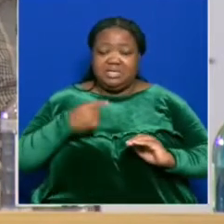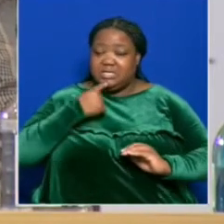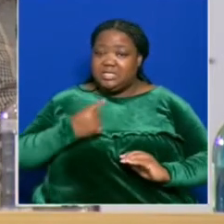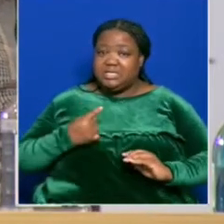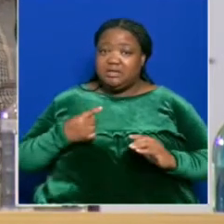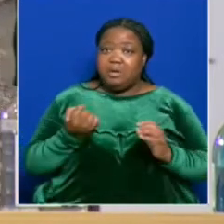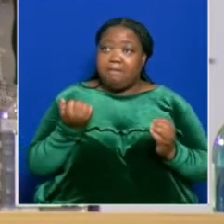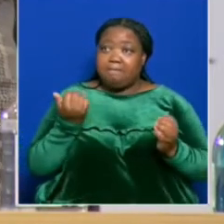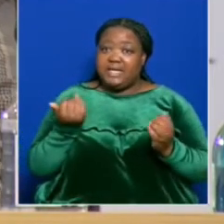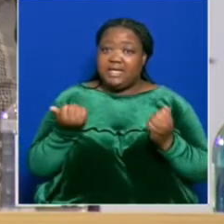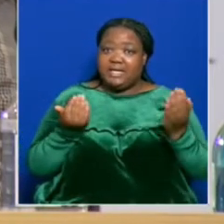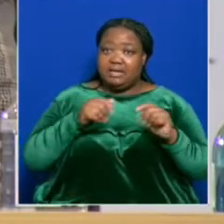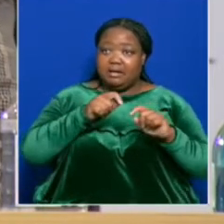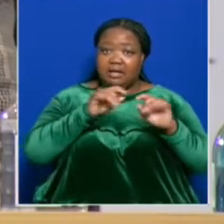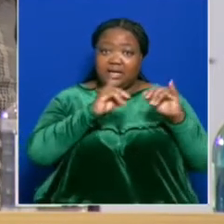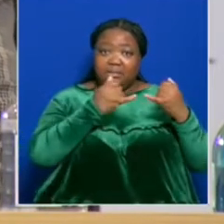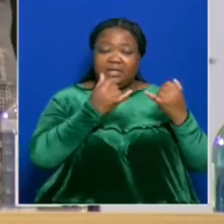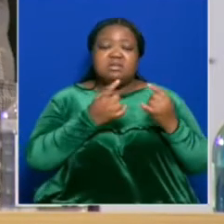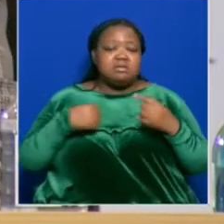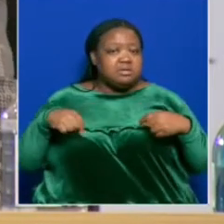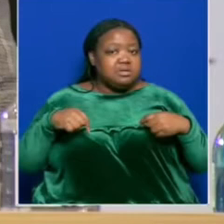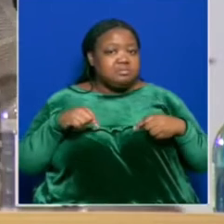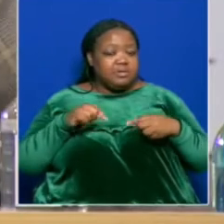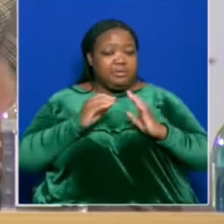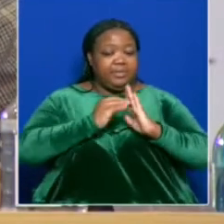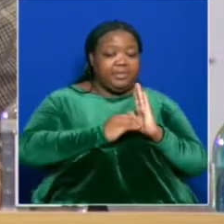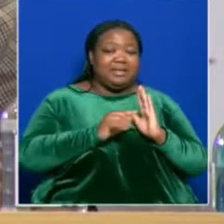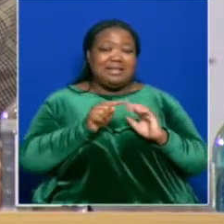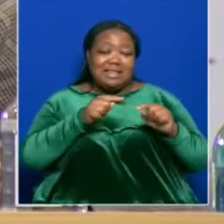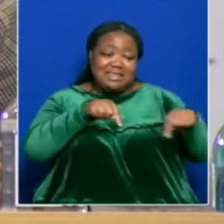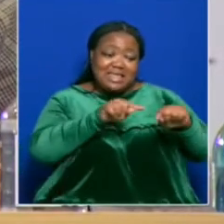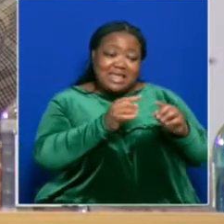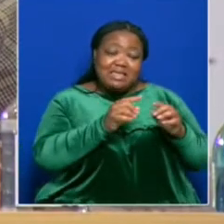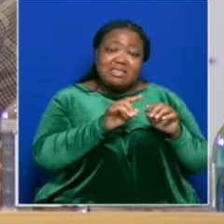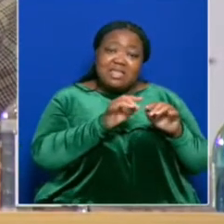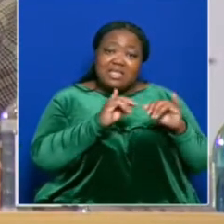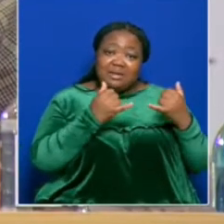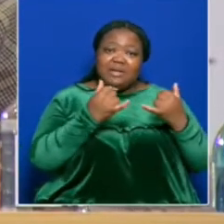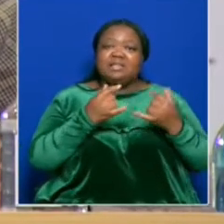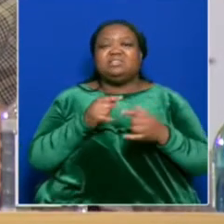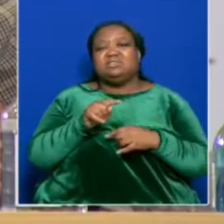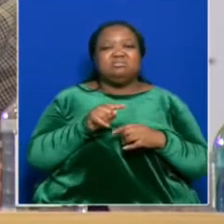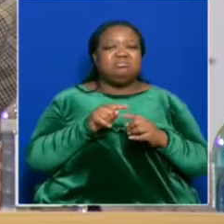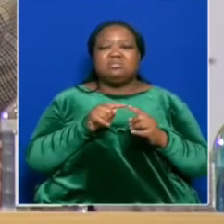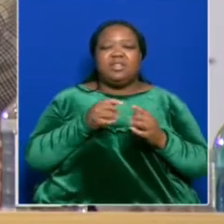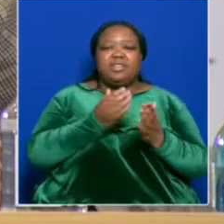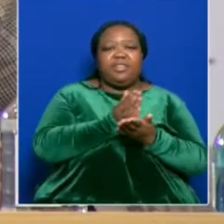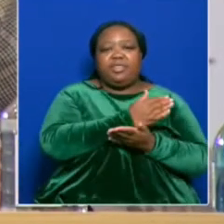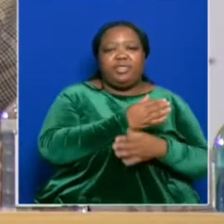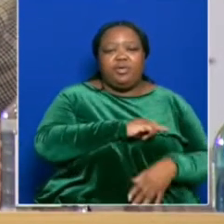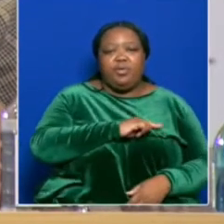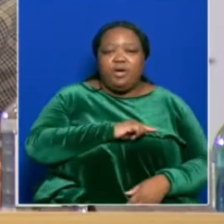We confirm that these bidders must be disqualified for these reasons. This is mirrored and checked against the BEC report. Checklist